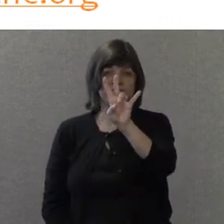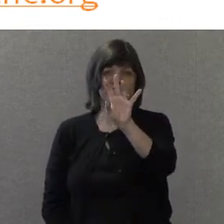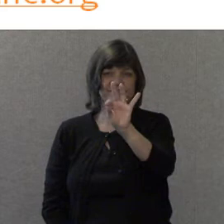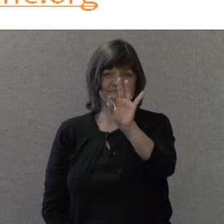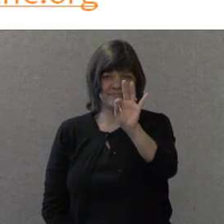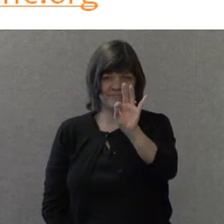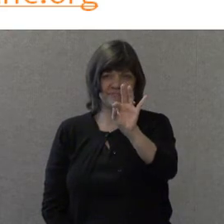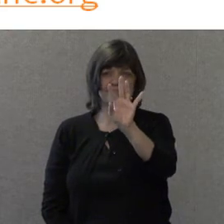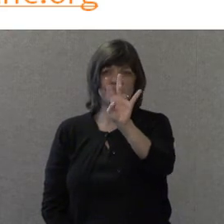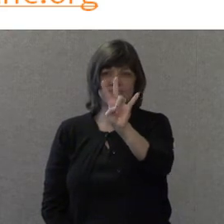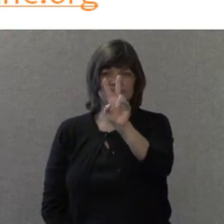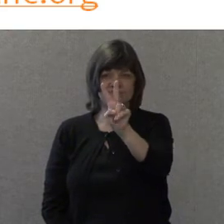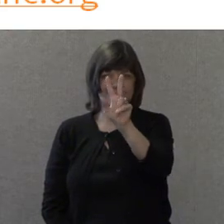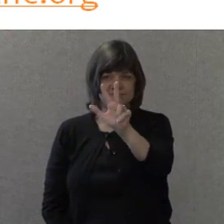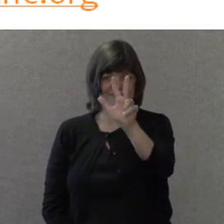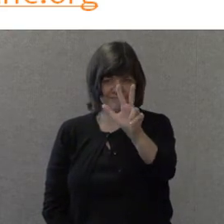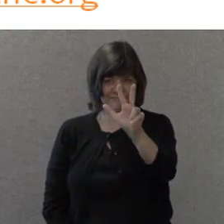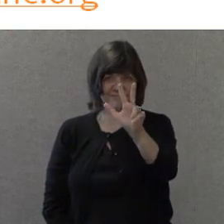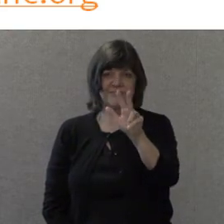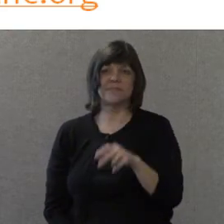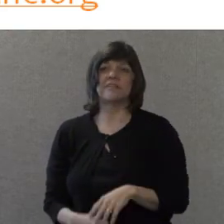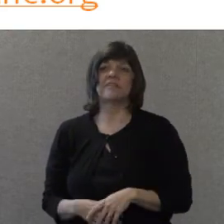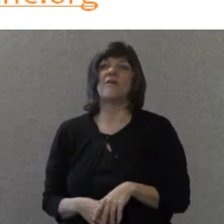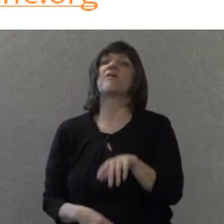1-800-799-7233 or